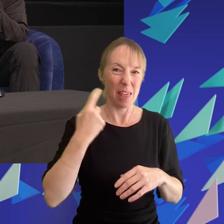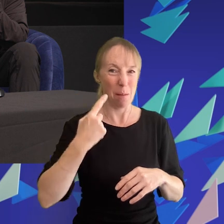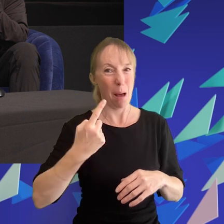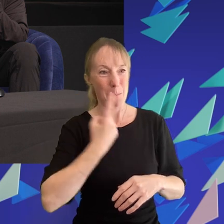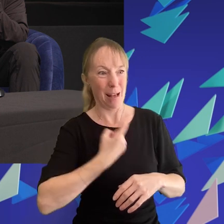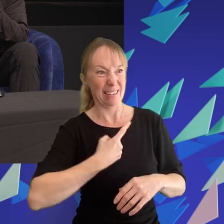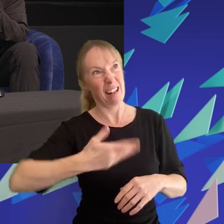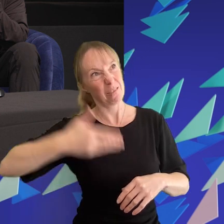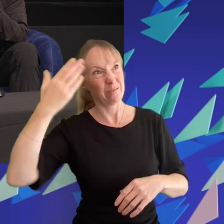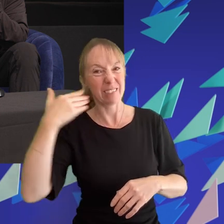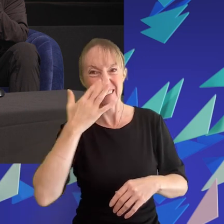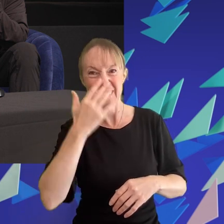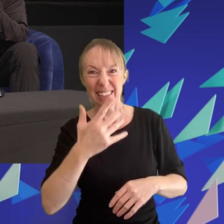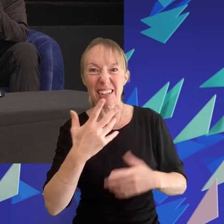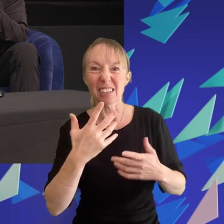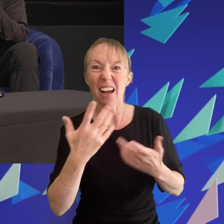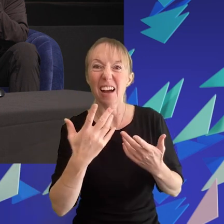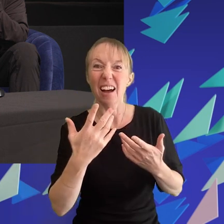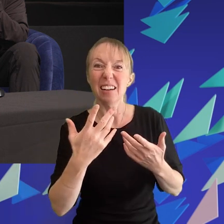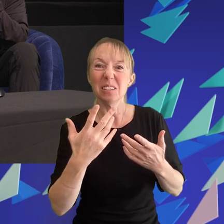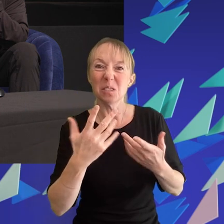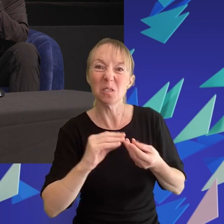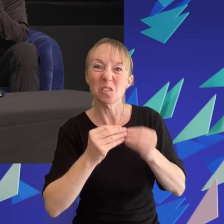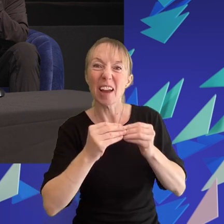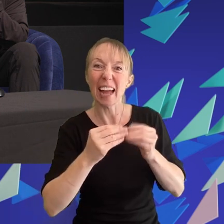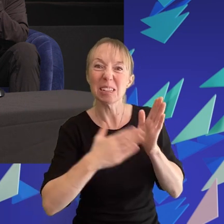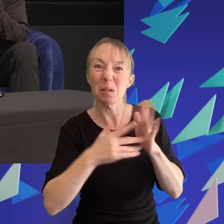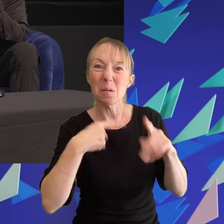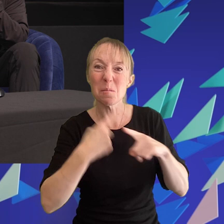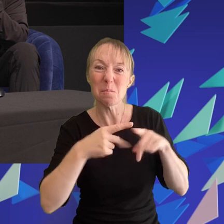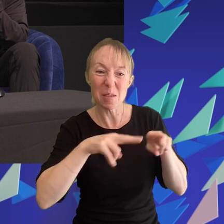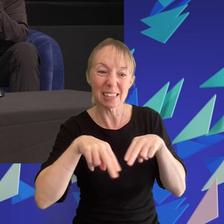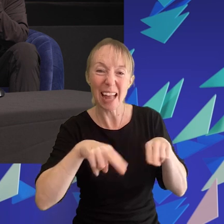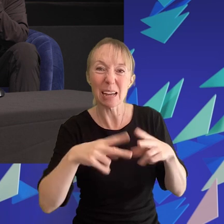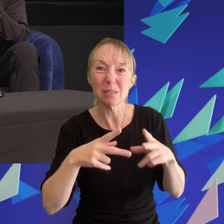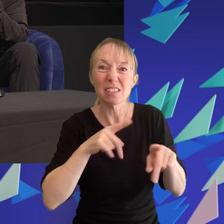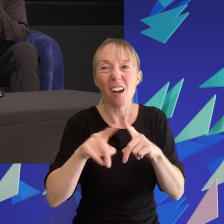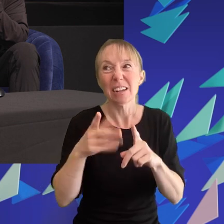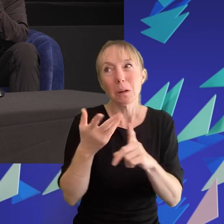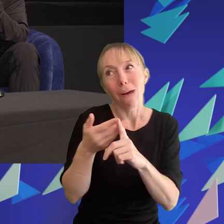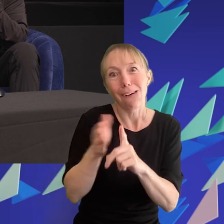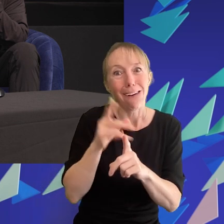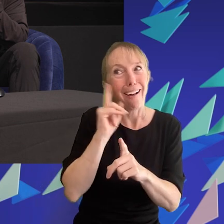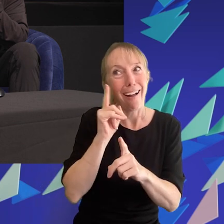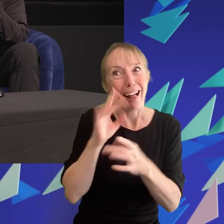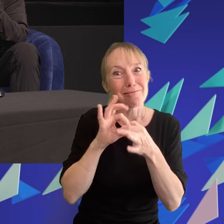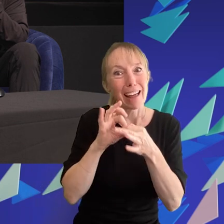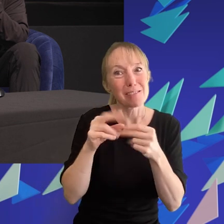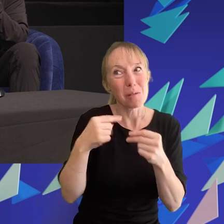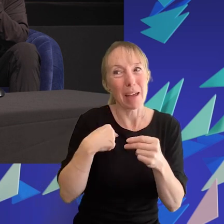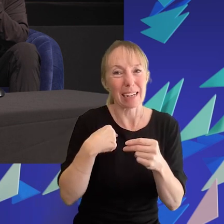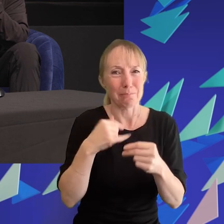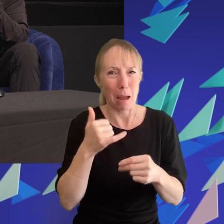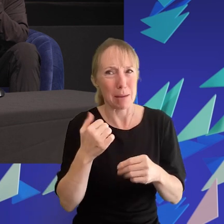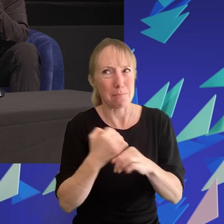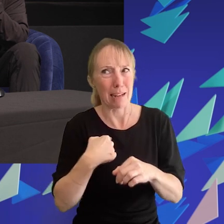mixtapes more often than not to try to get into a relationship, which probably makes me sound a lot sadder than I actually am. but just